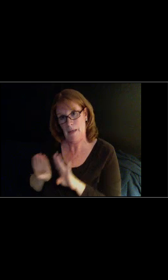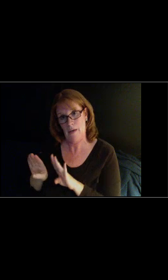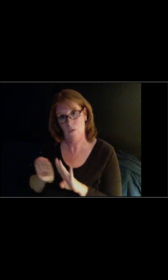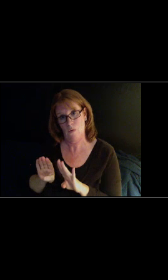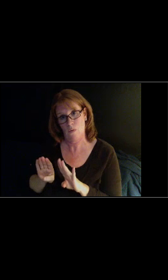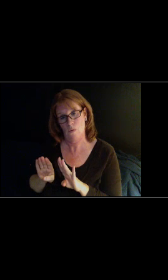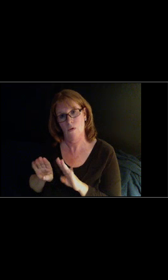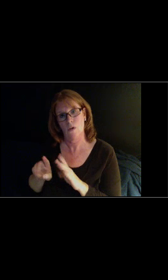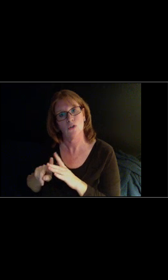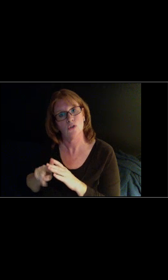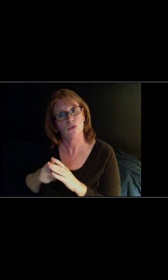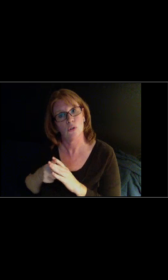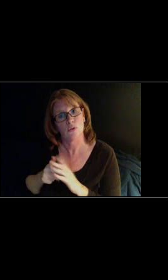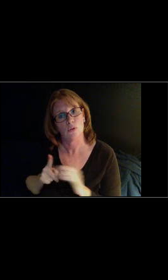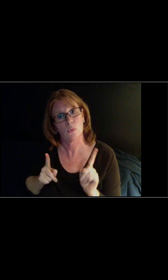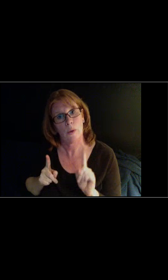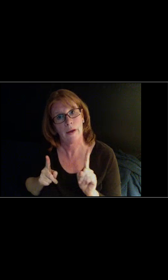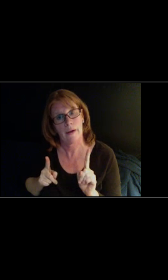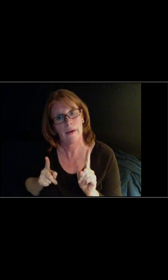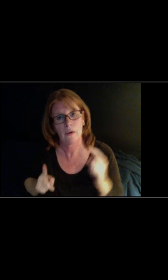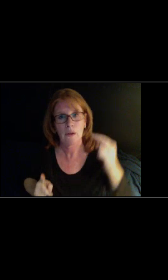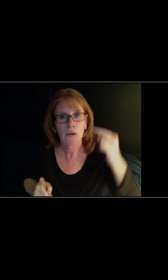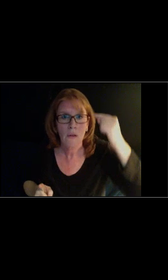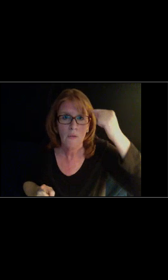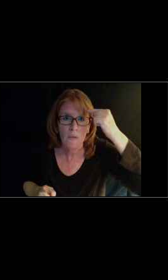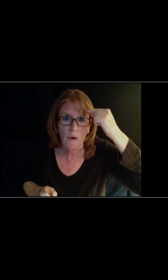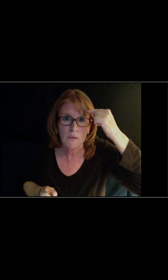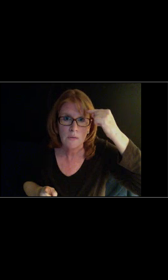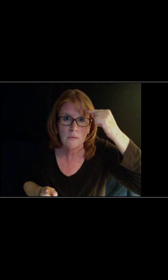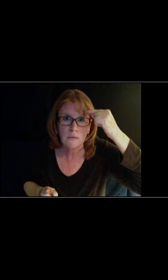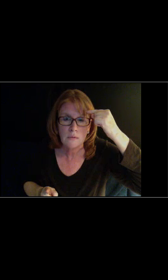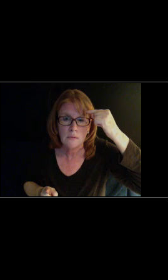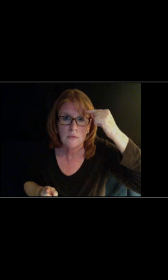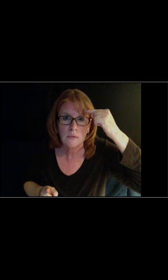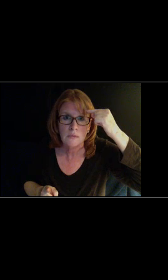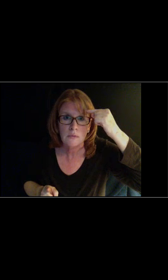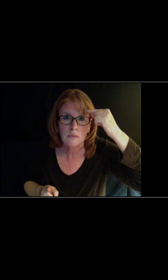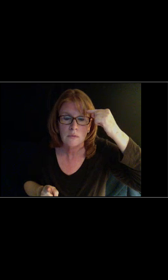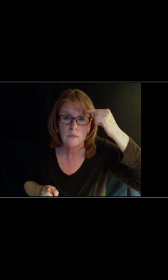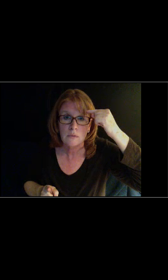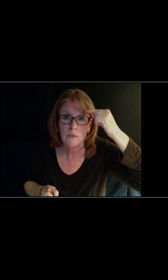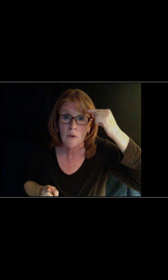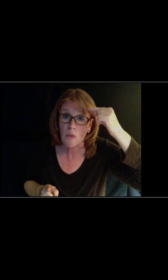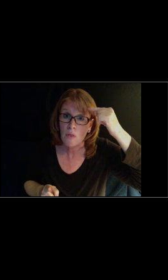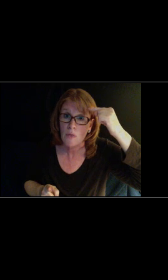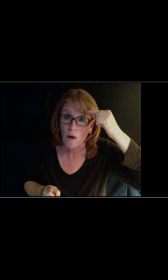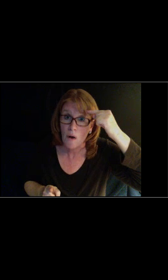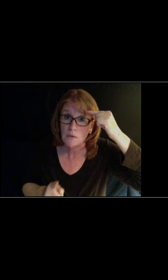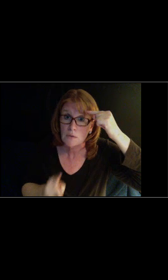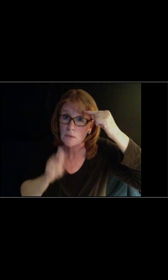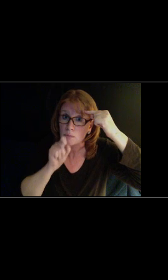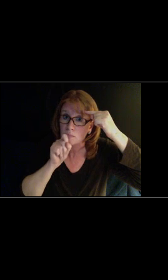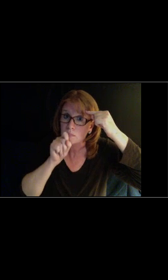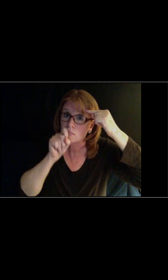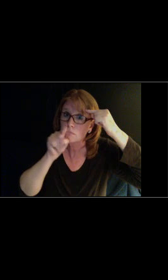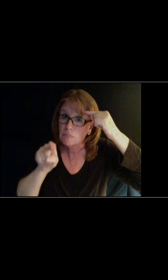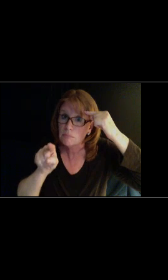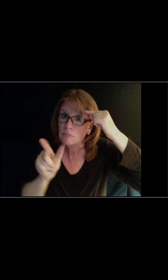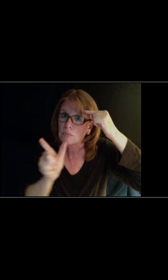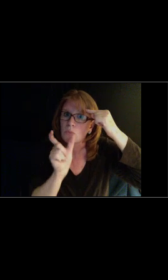Again, going through these distinctive areas of ethics is we have to go back and realize that how we think